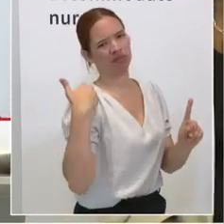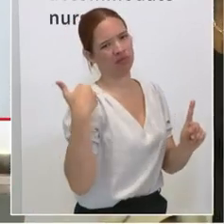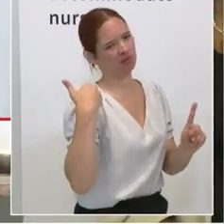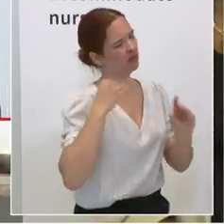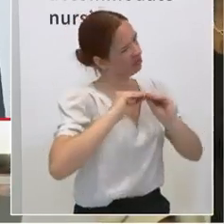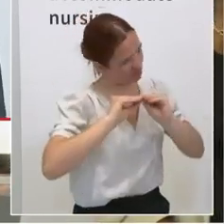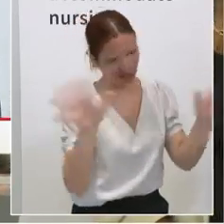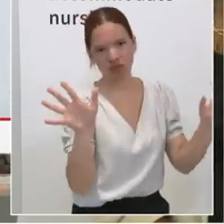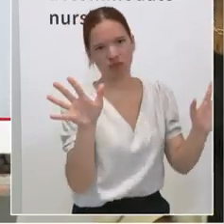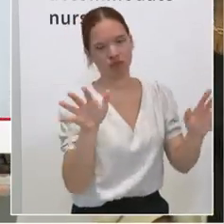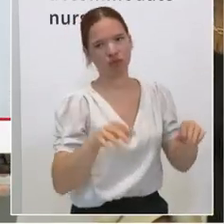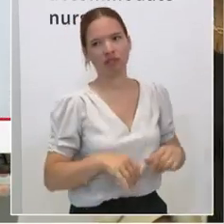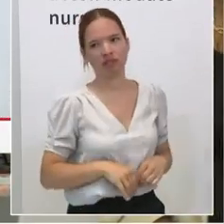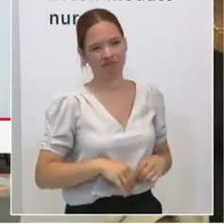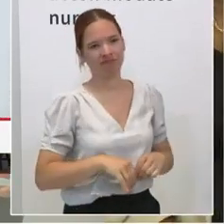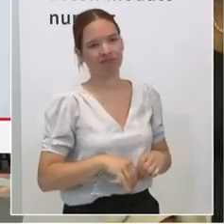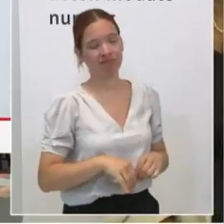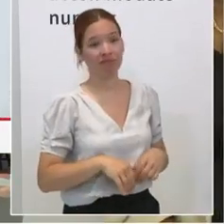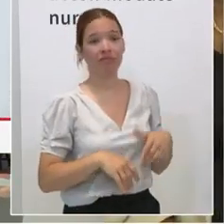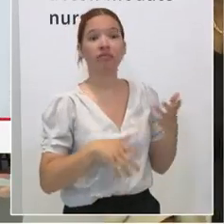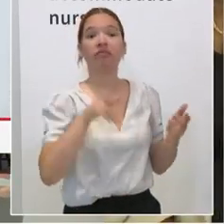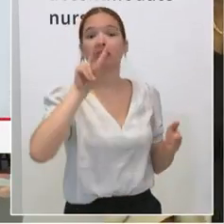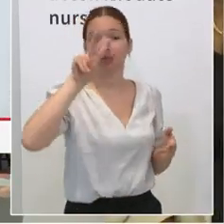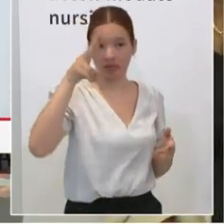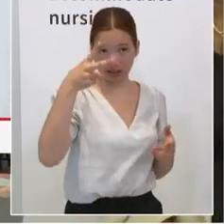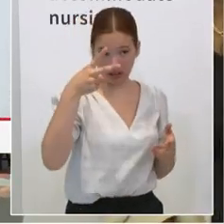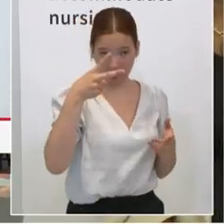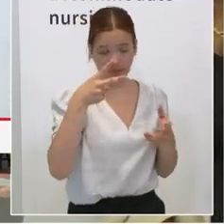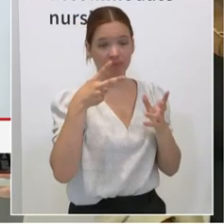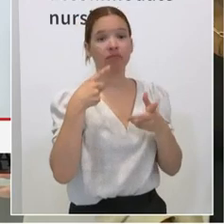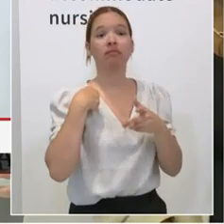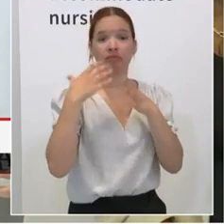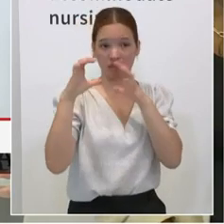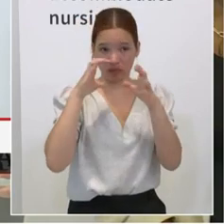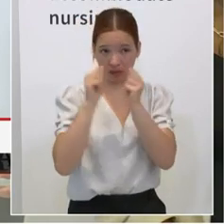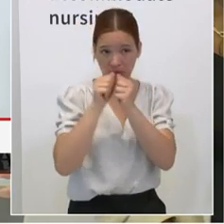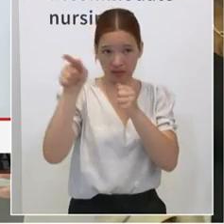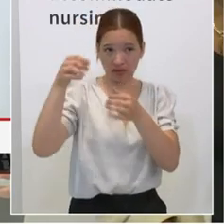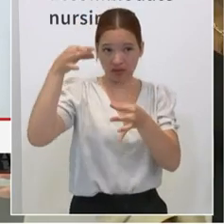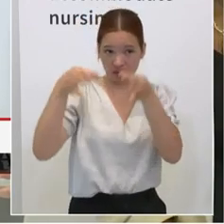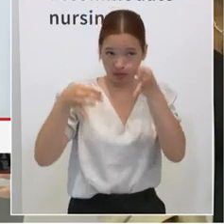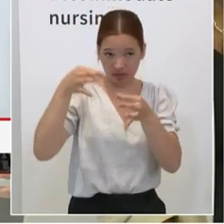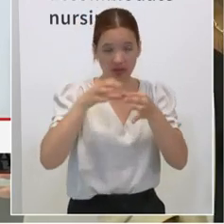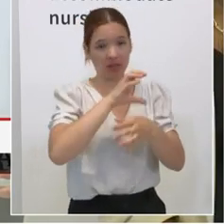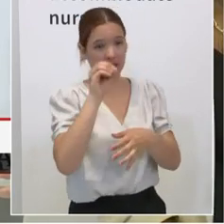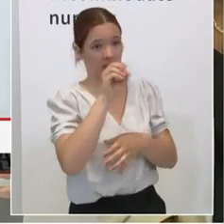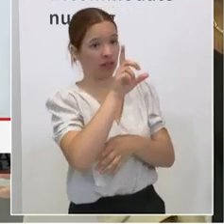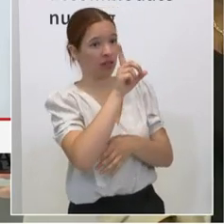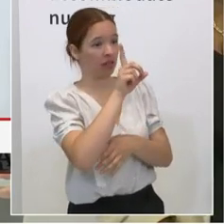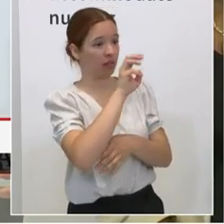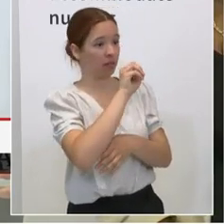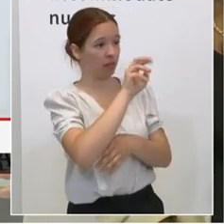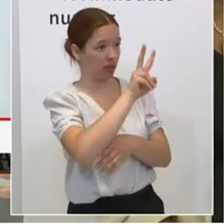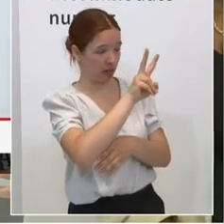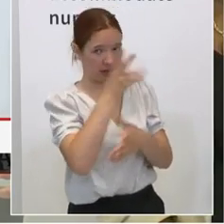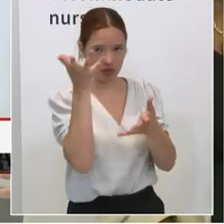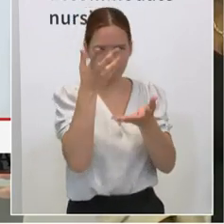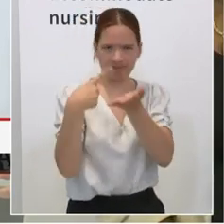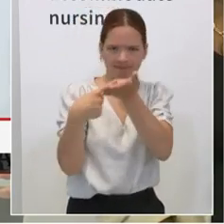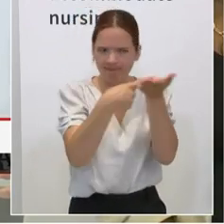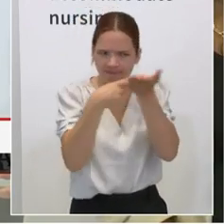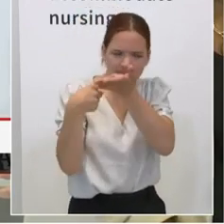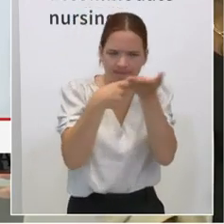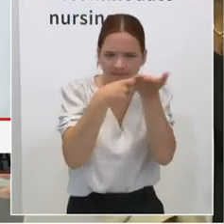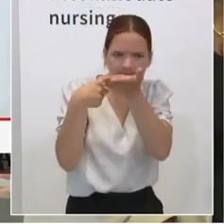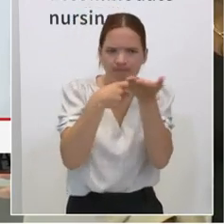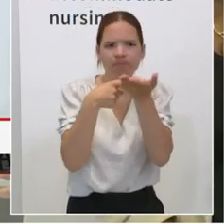between the courts and the DMV, it's my understanding that that issue has been